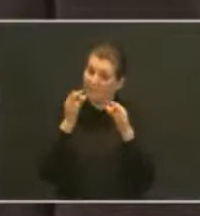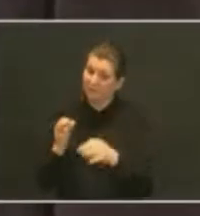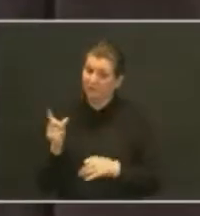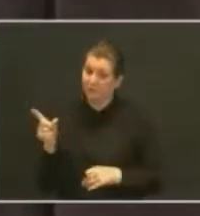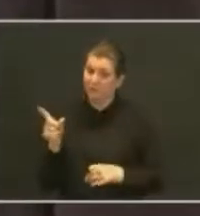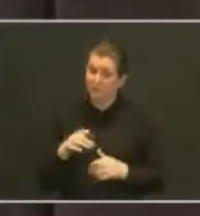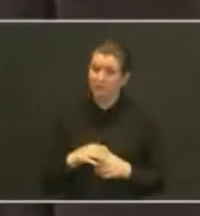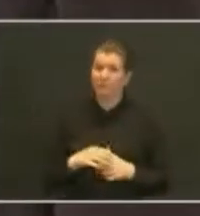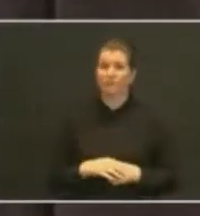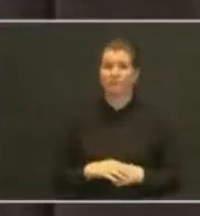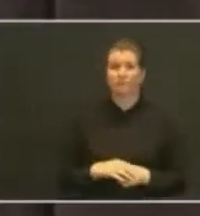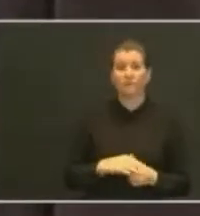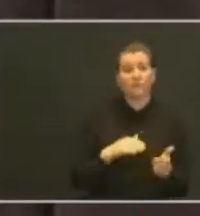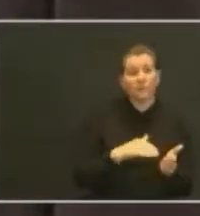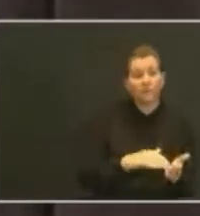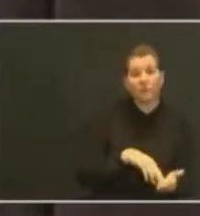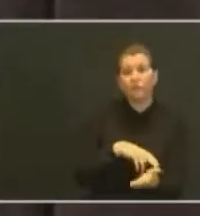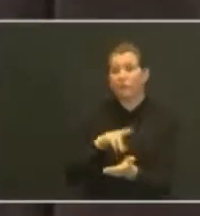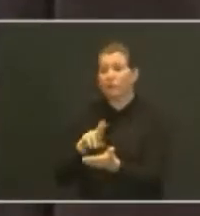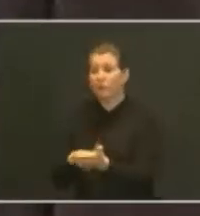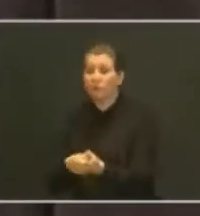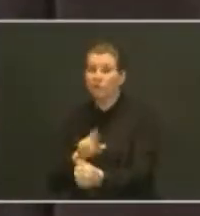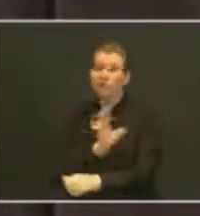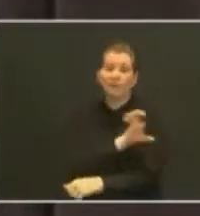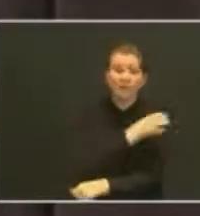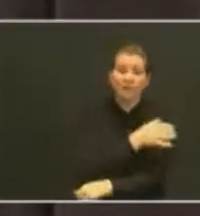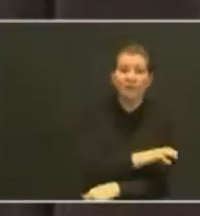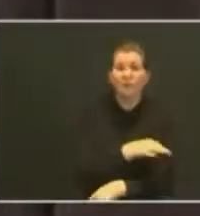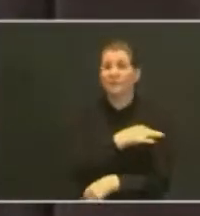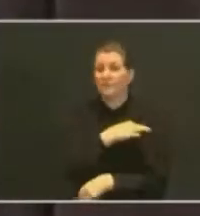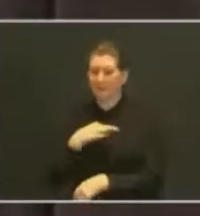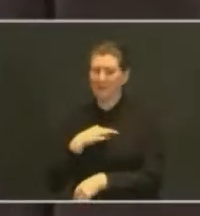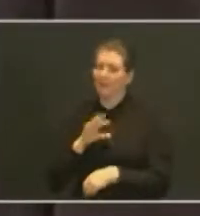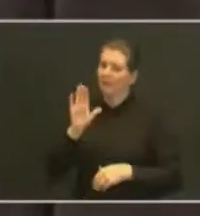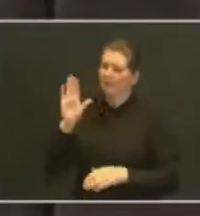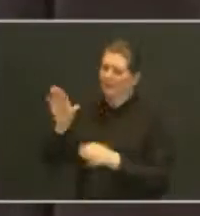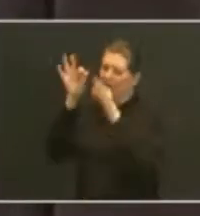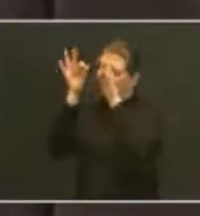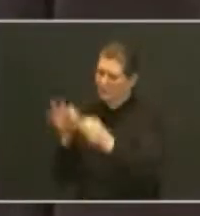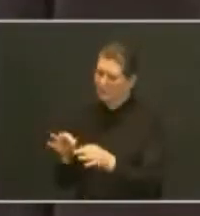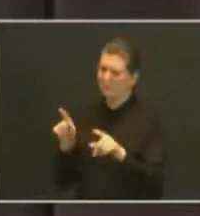physicians, nurses, and the staff who are caring for your loved ones.